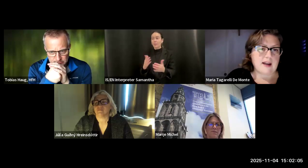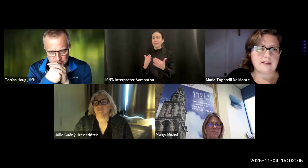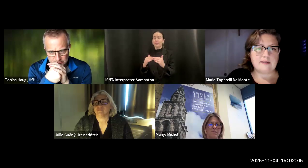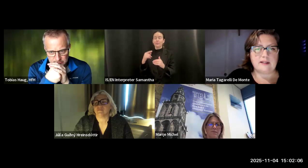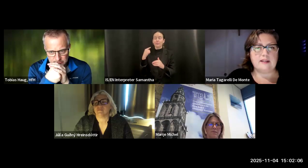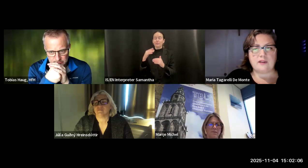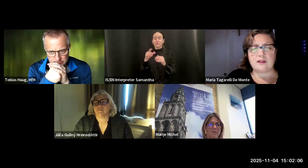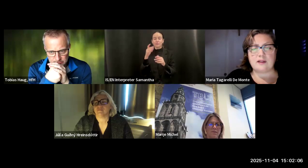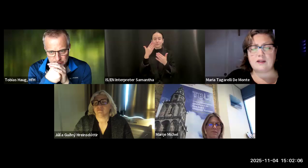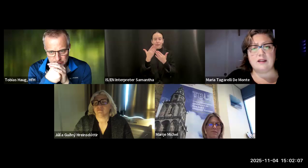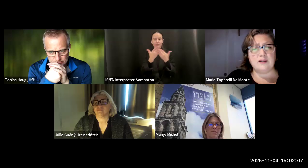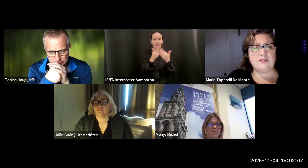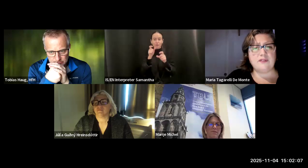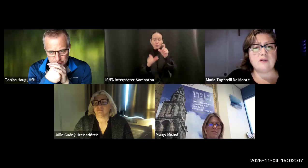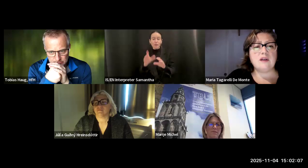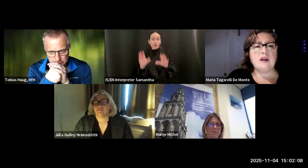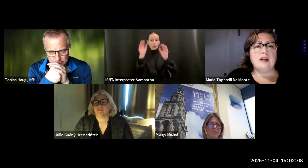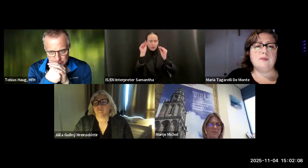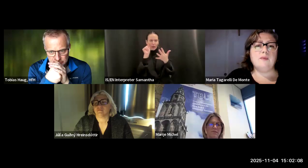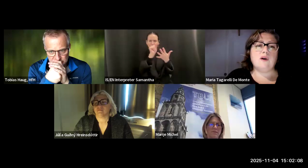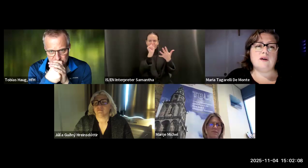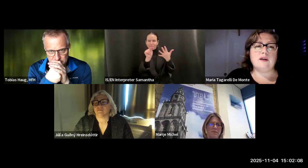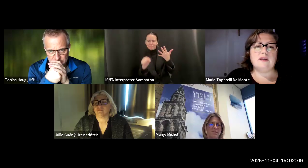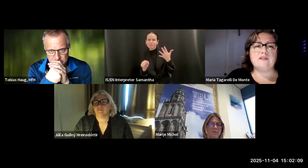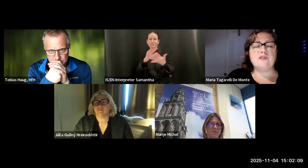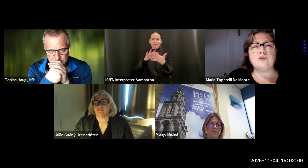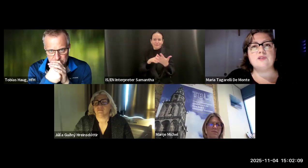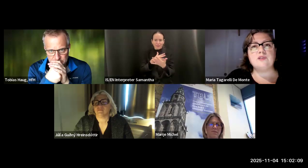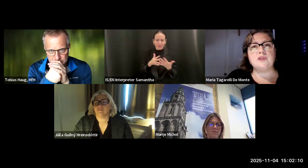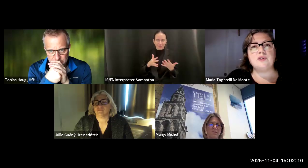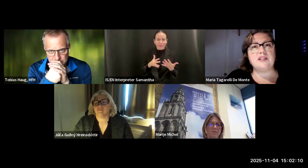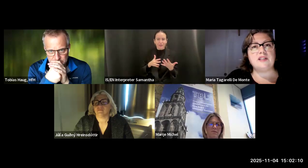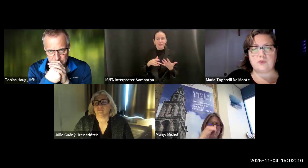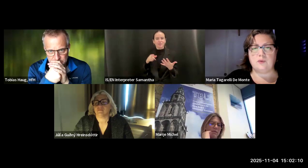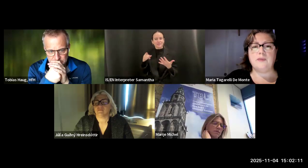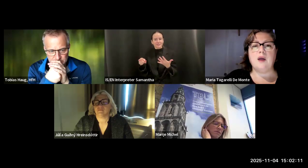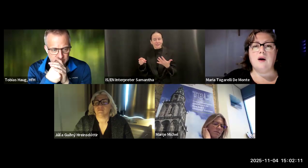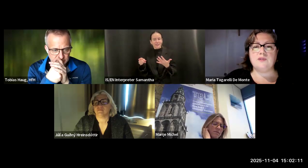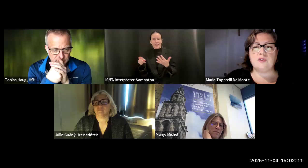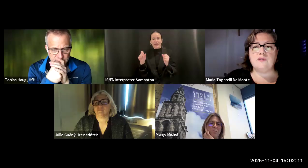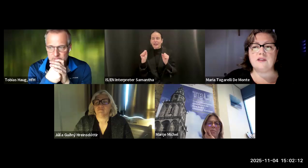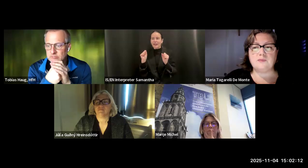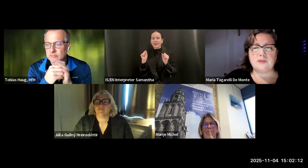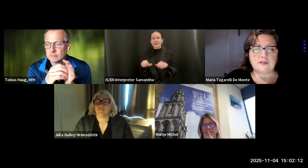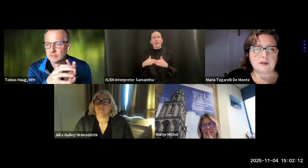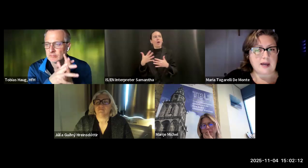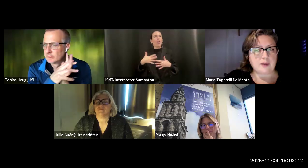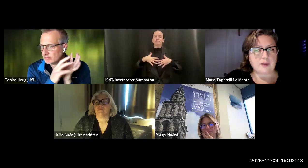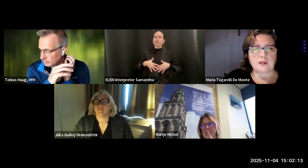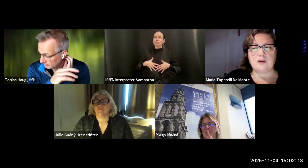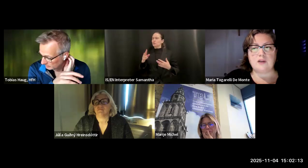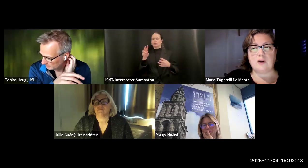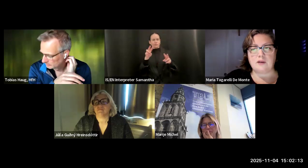the signs in the videos, the more the students will get used to observing